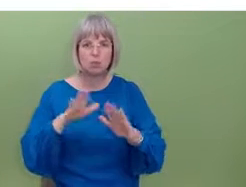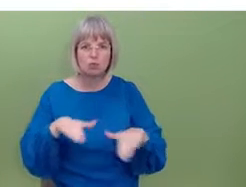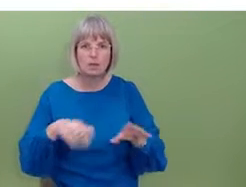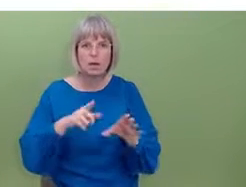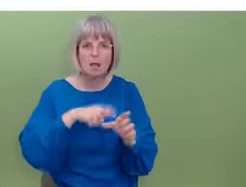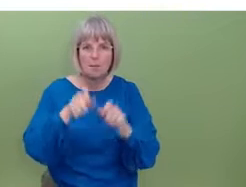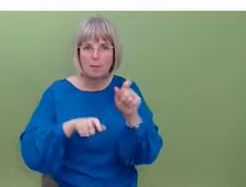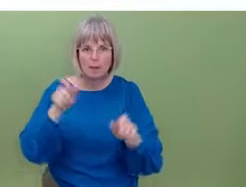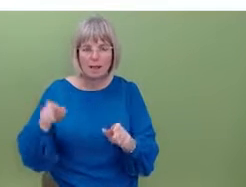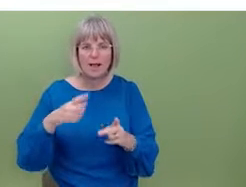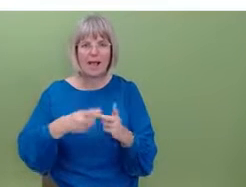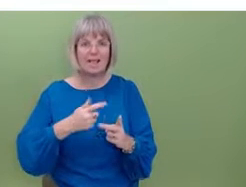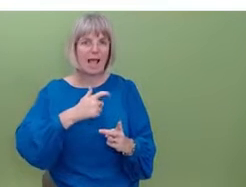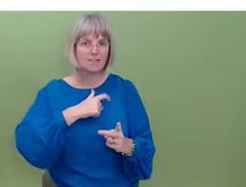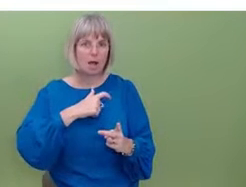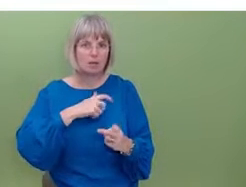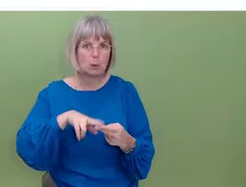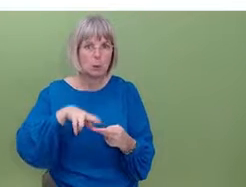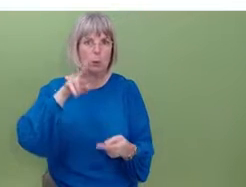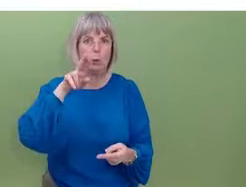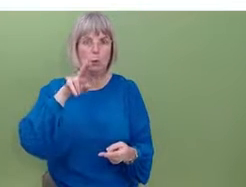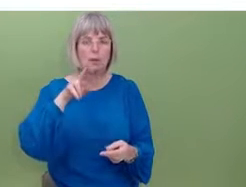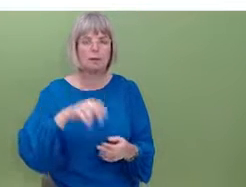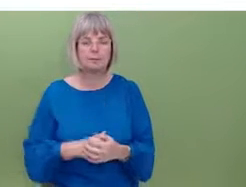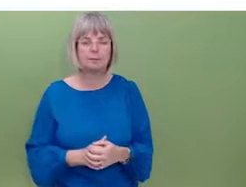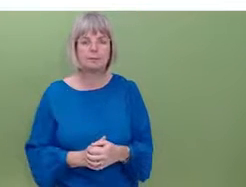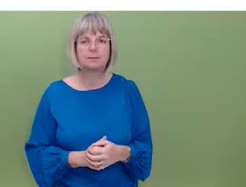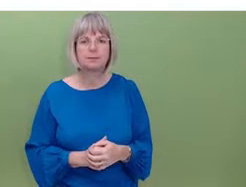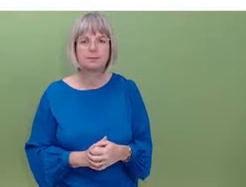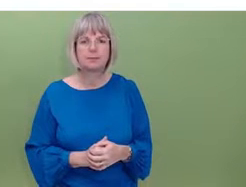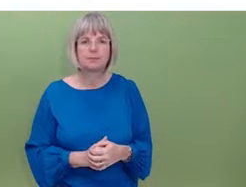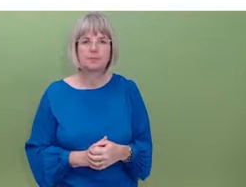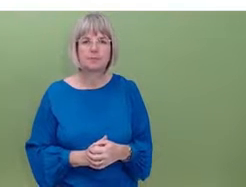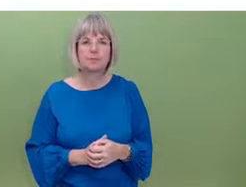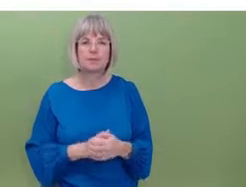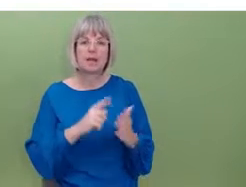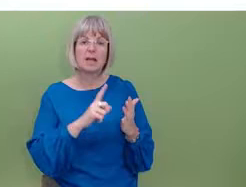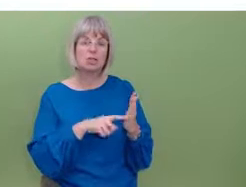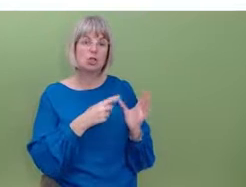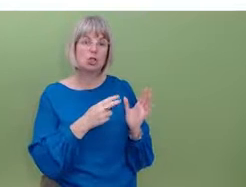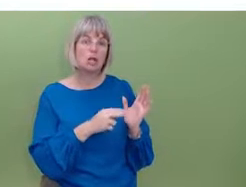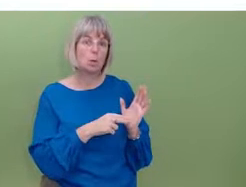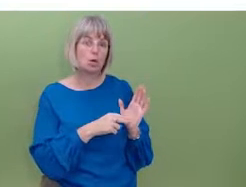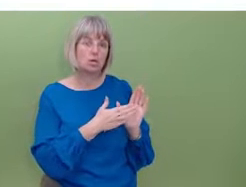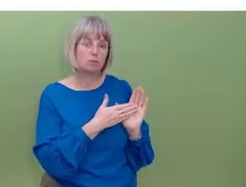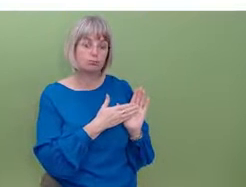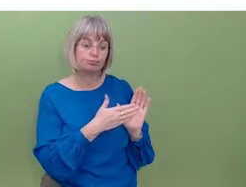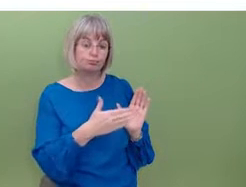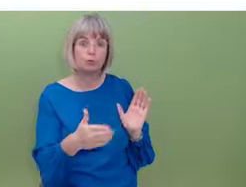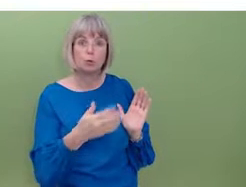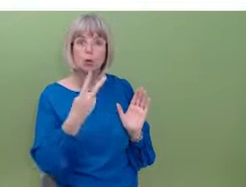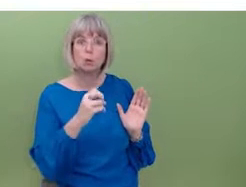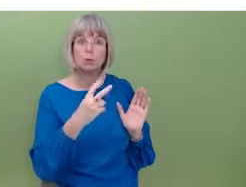anxiety had a key impact. And in January through to 2021, an increase